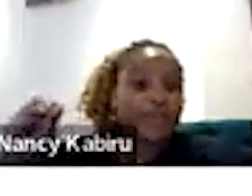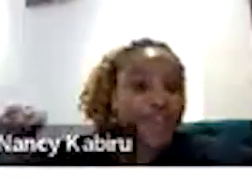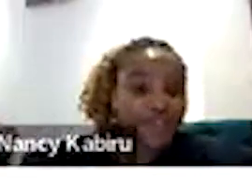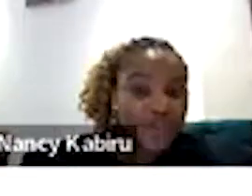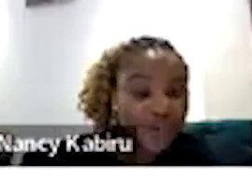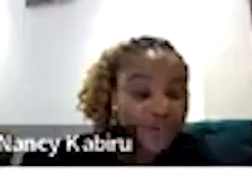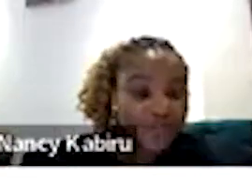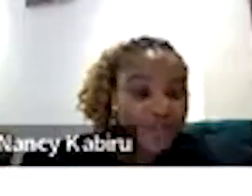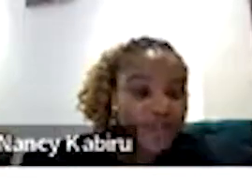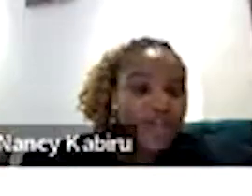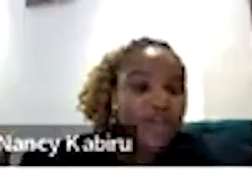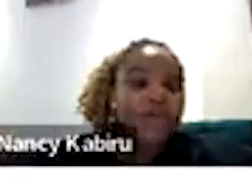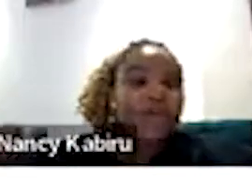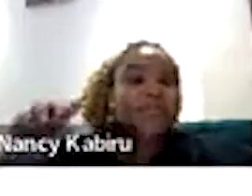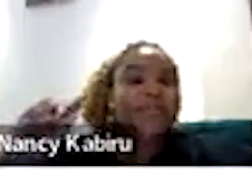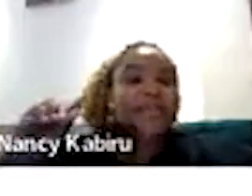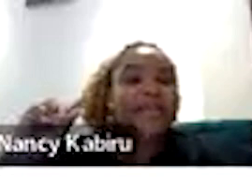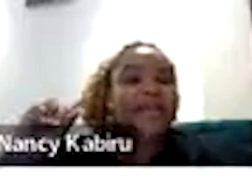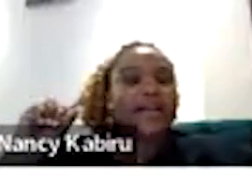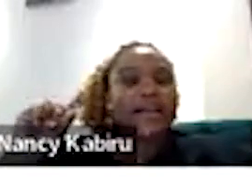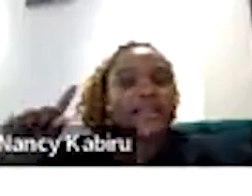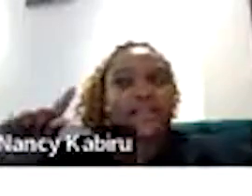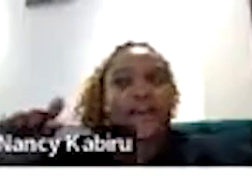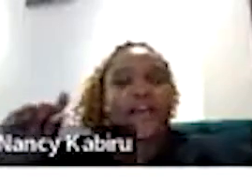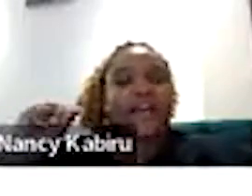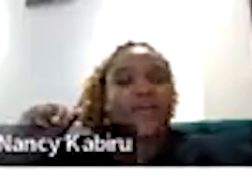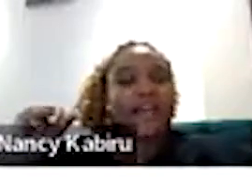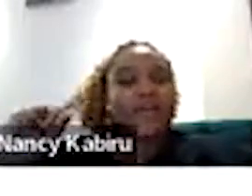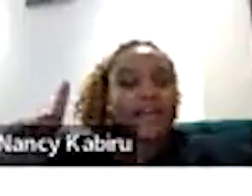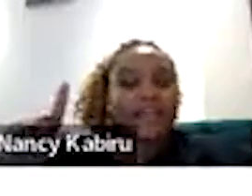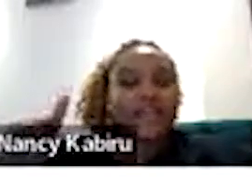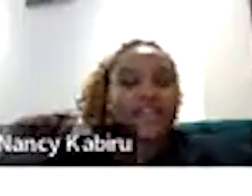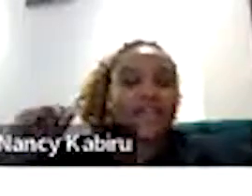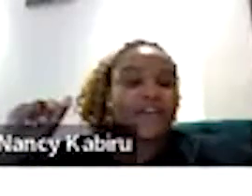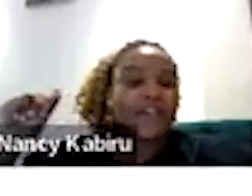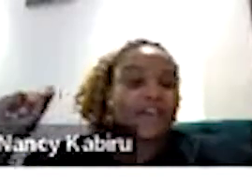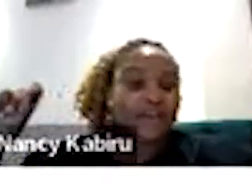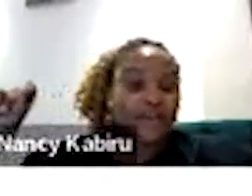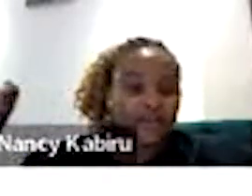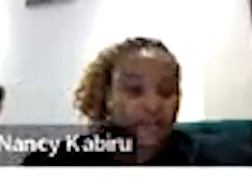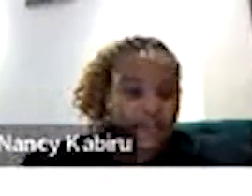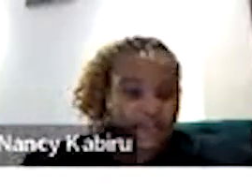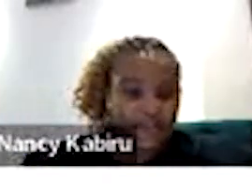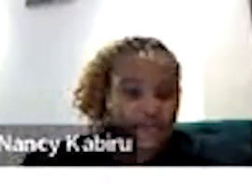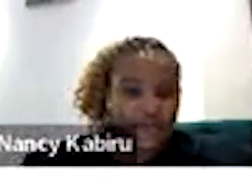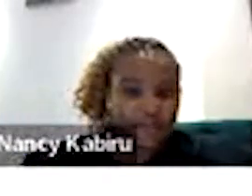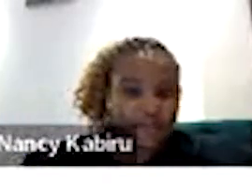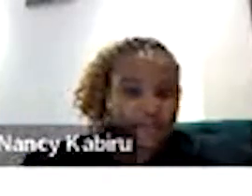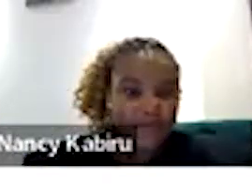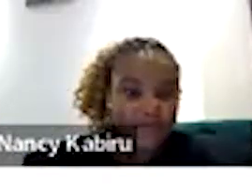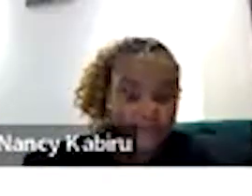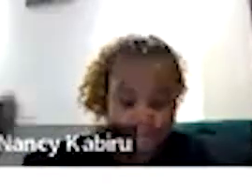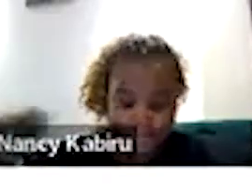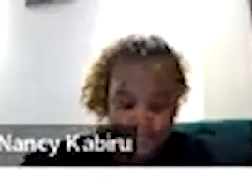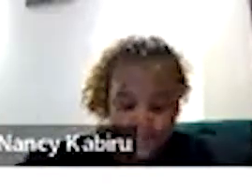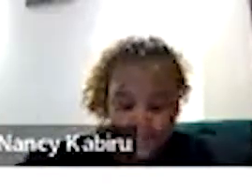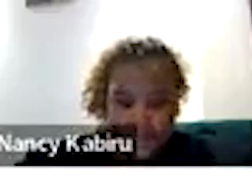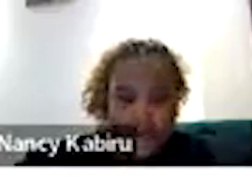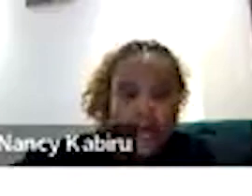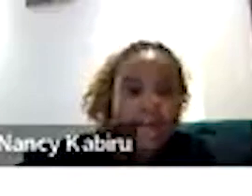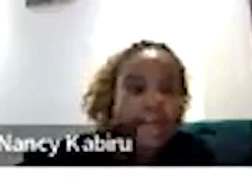of a professional, you will be classifying or labeling yourself in the wrong category.